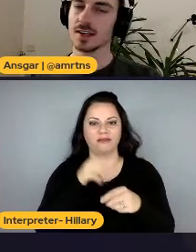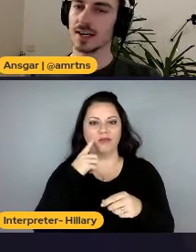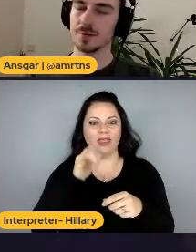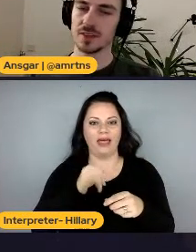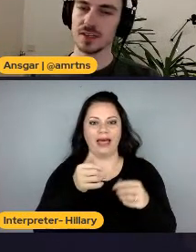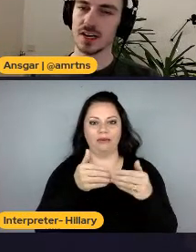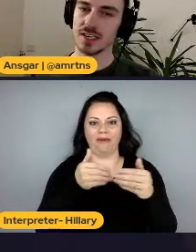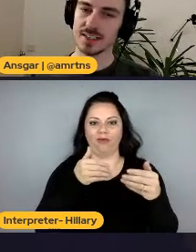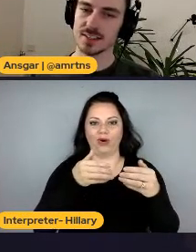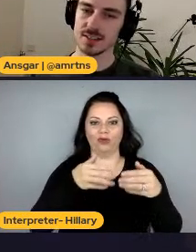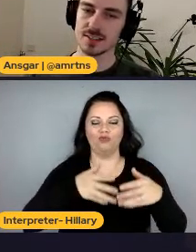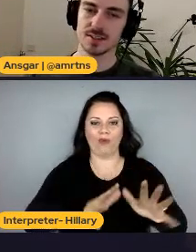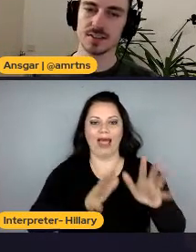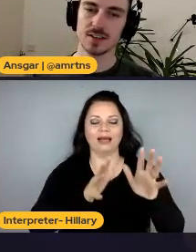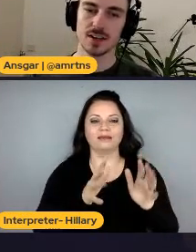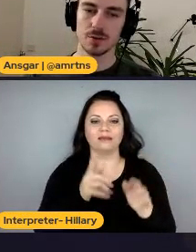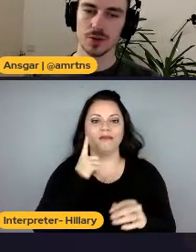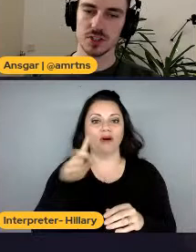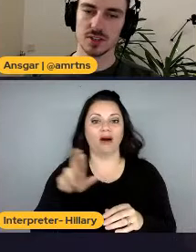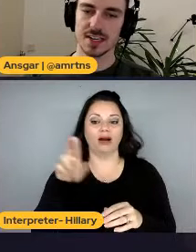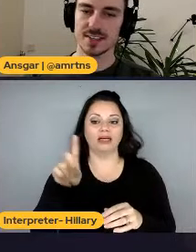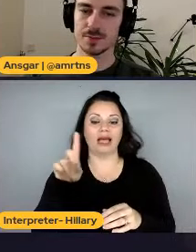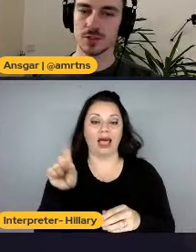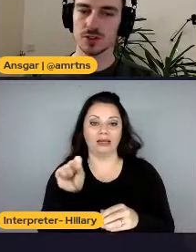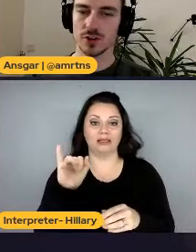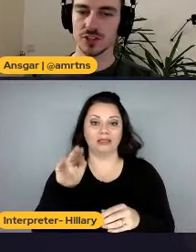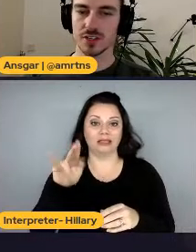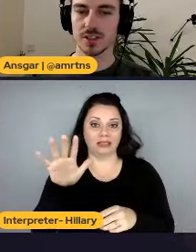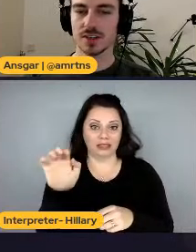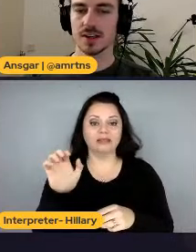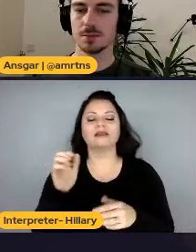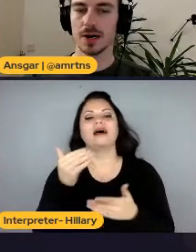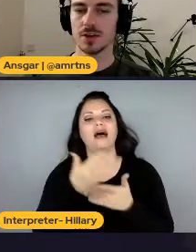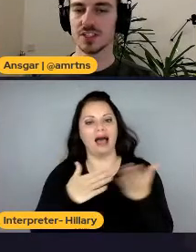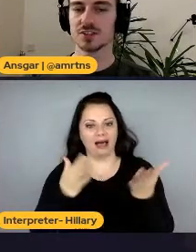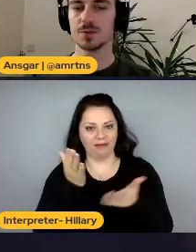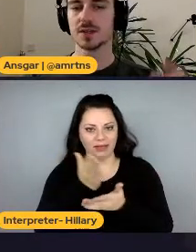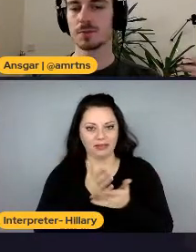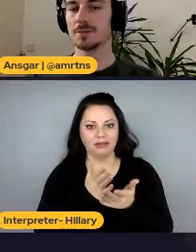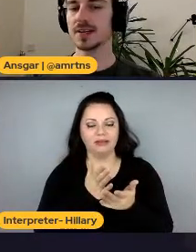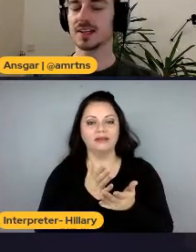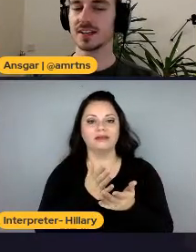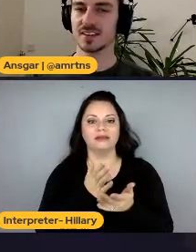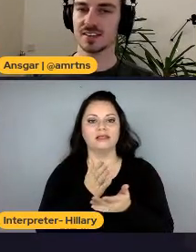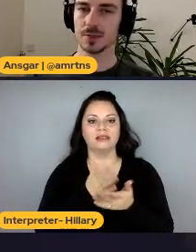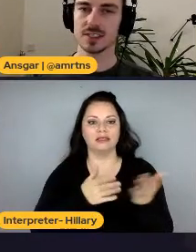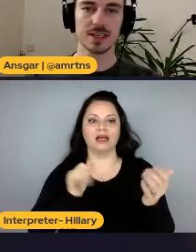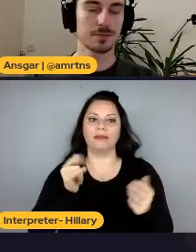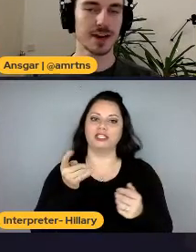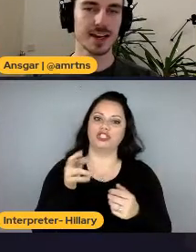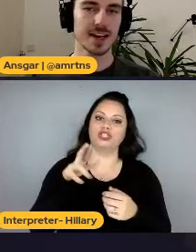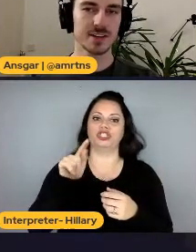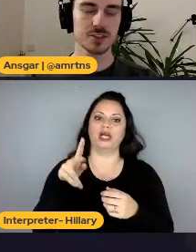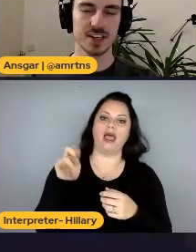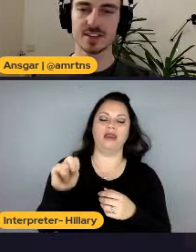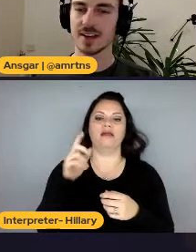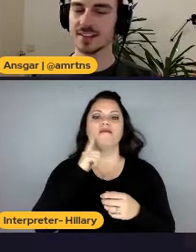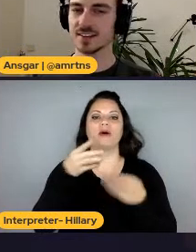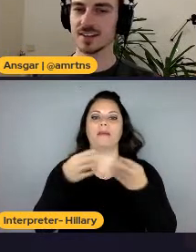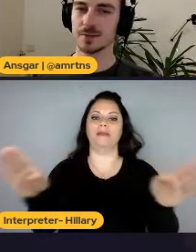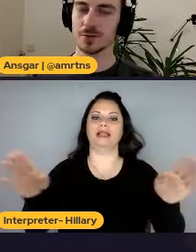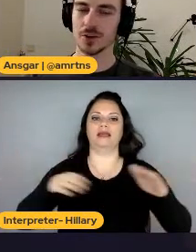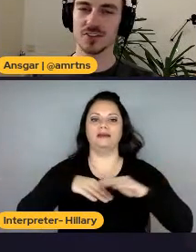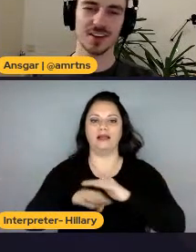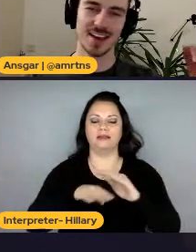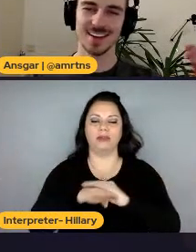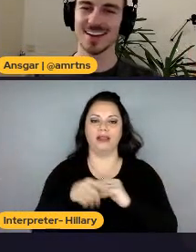on the RDS instance, which has some assertion about it being publicly accessible, some flag I had to set. I